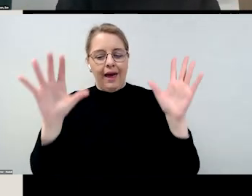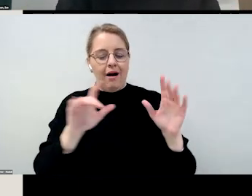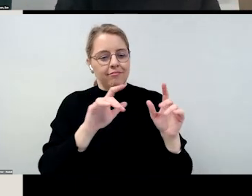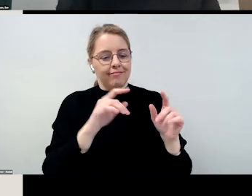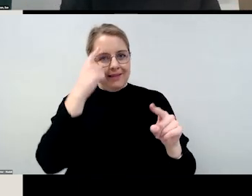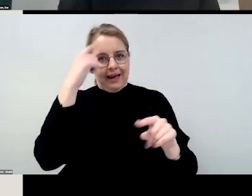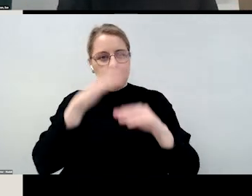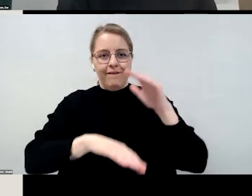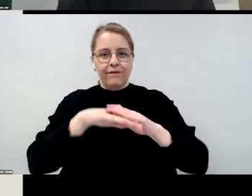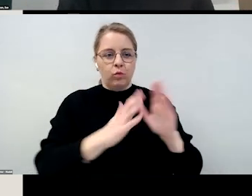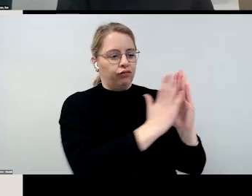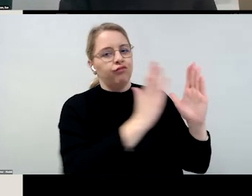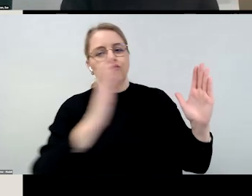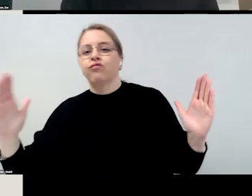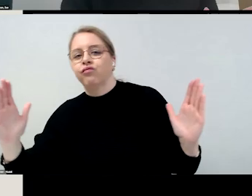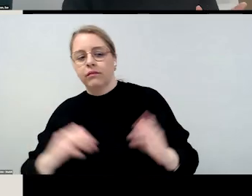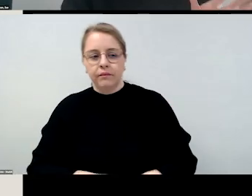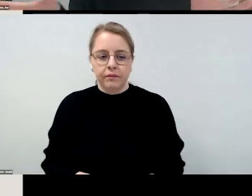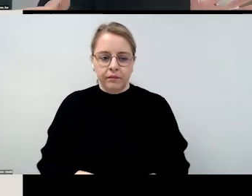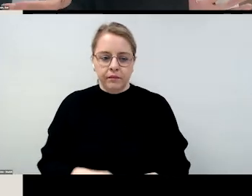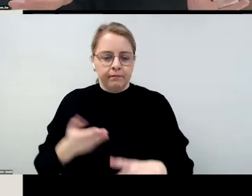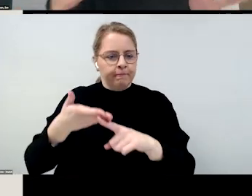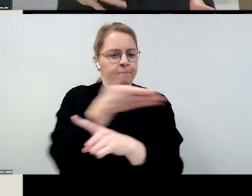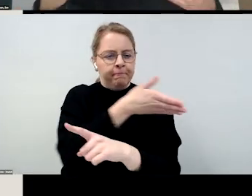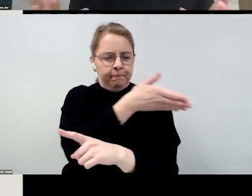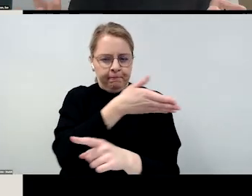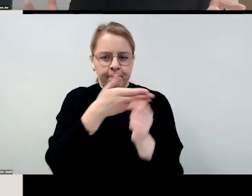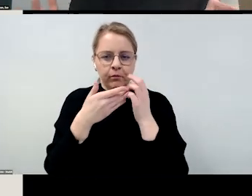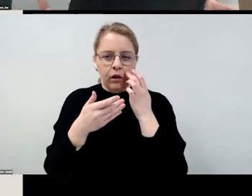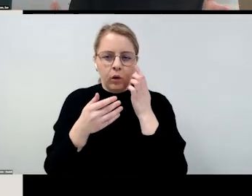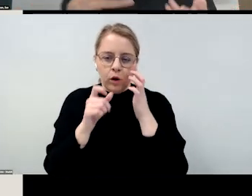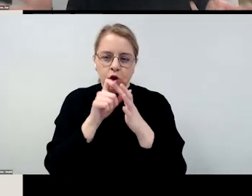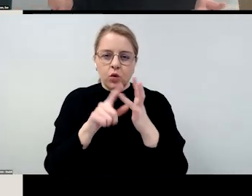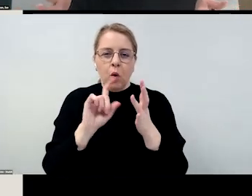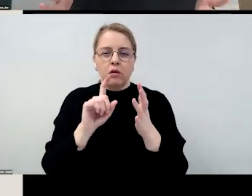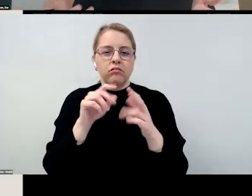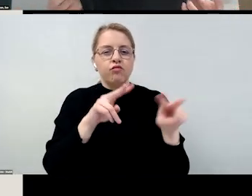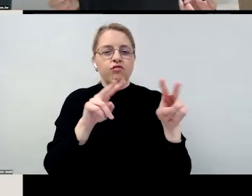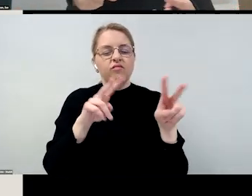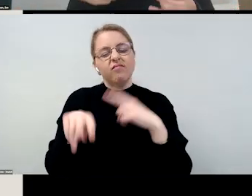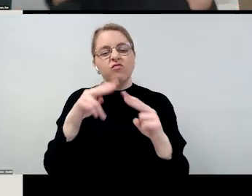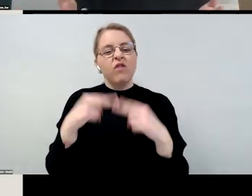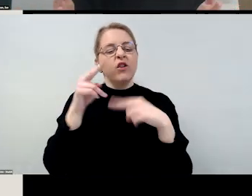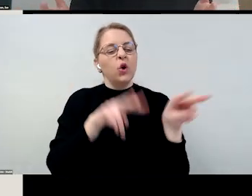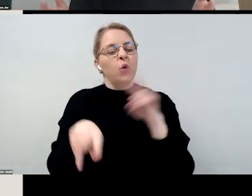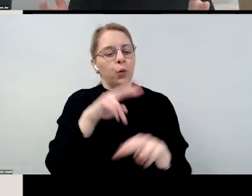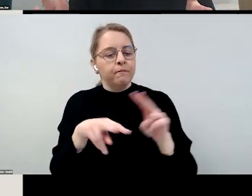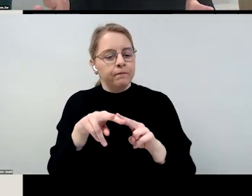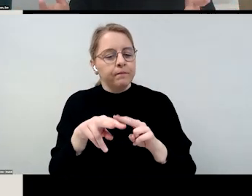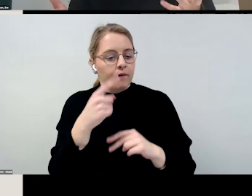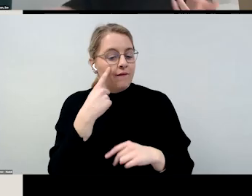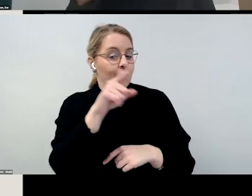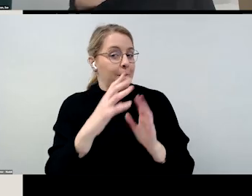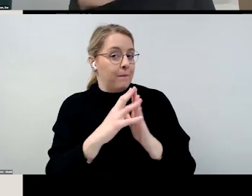journey. Earlier in this project, Barrington and colleagues conducted a scoping review where they looked at this model that Levesque had